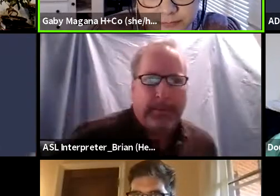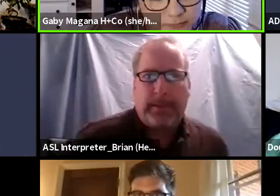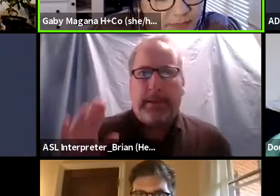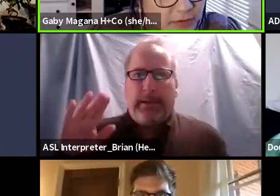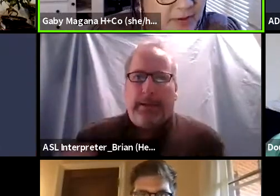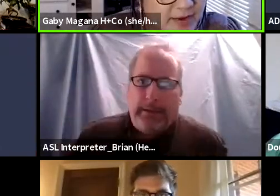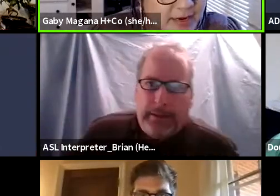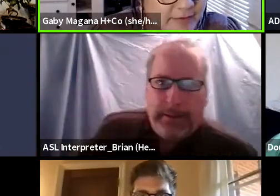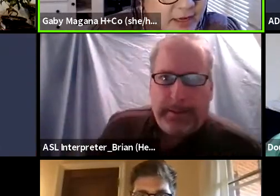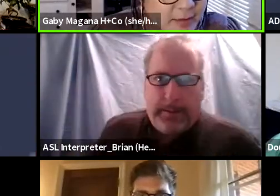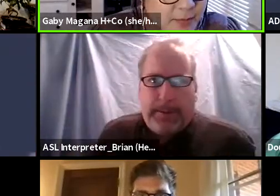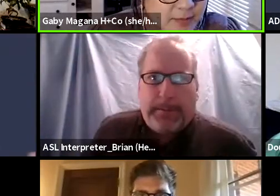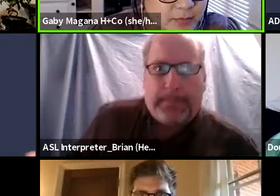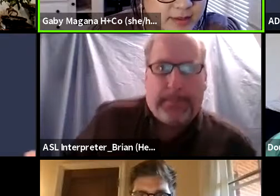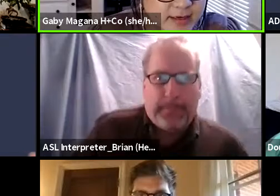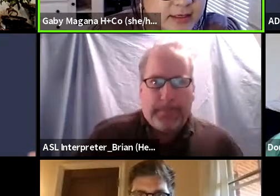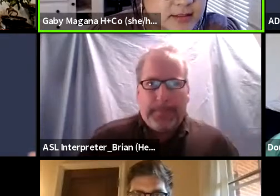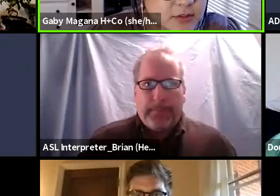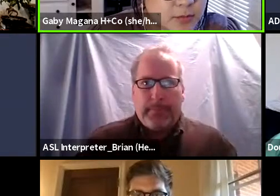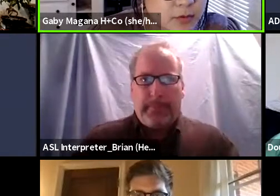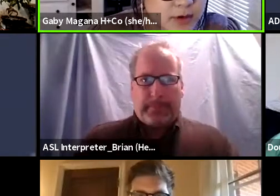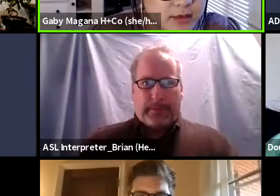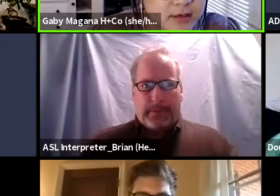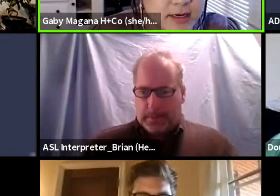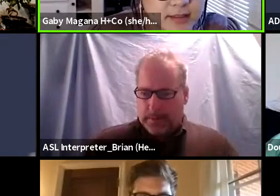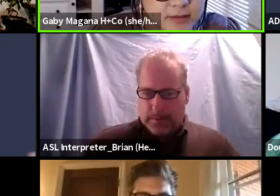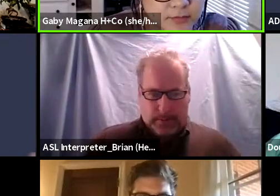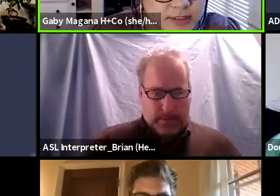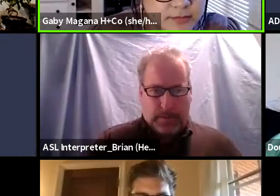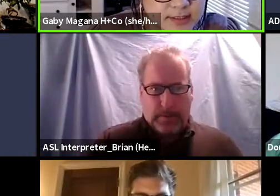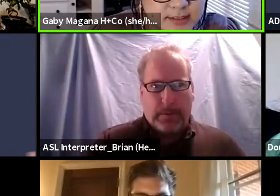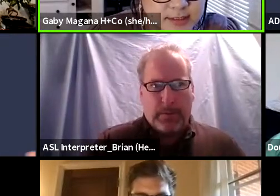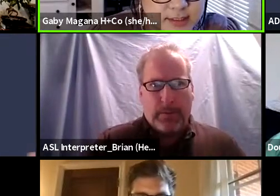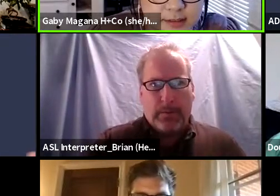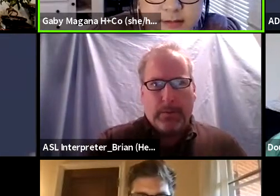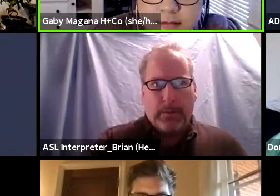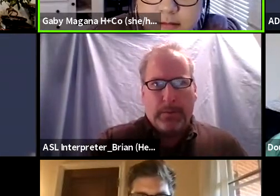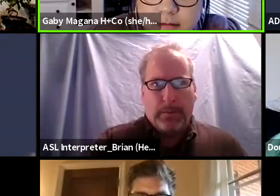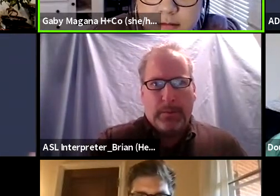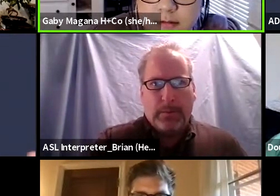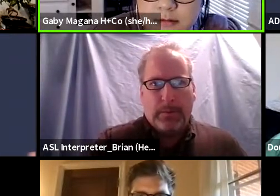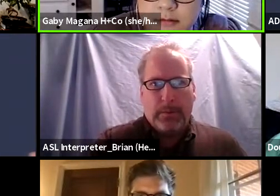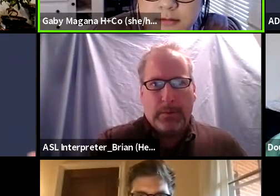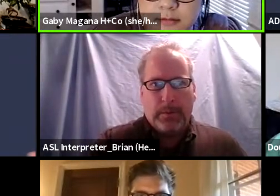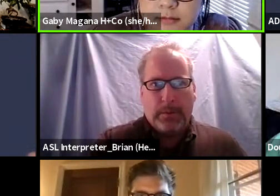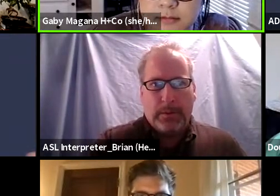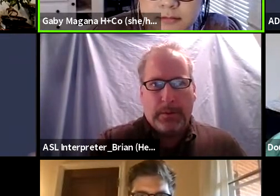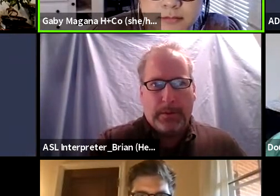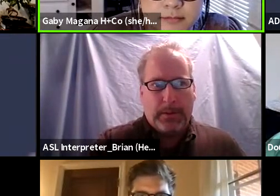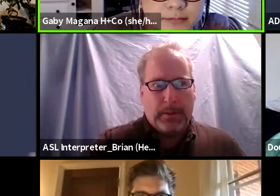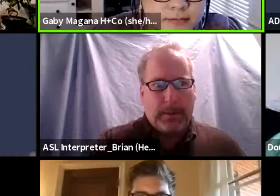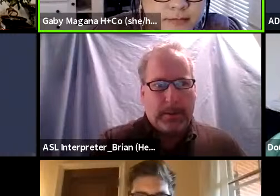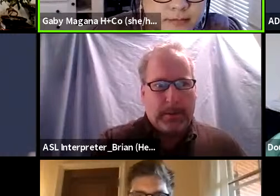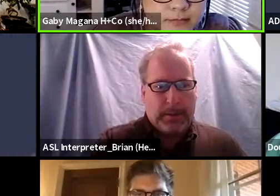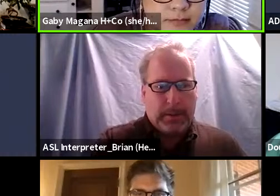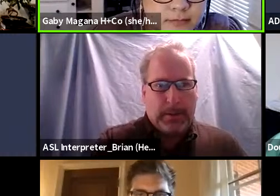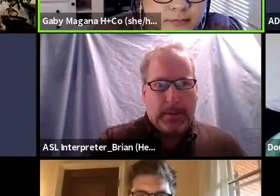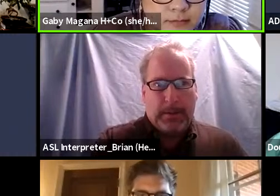so you might have a couple people that need some support getting redirected today.